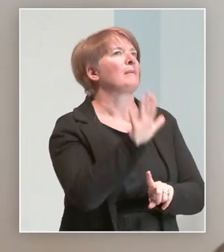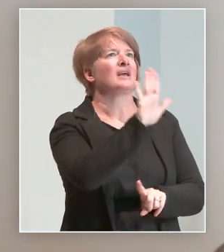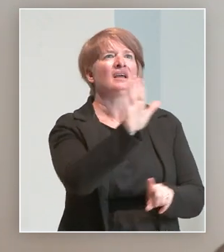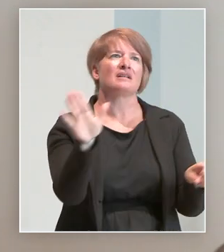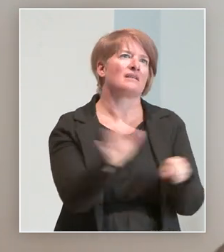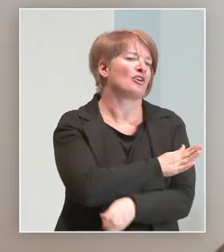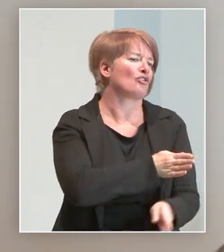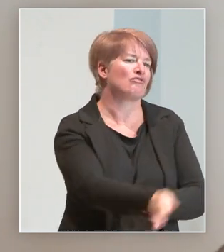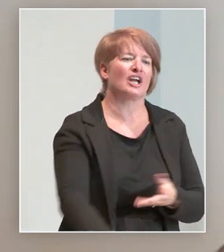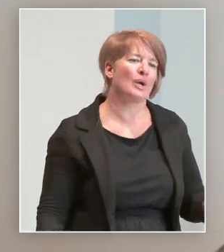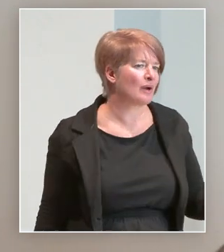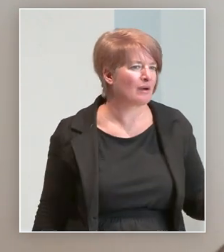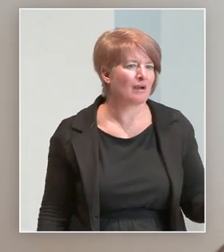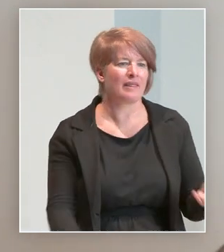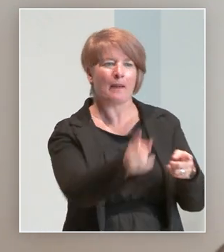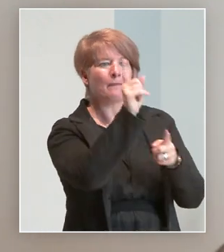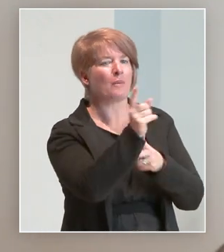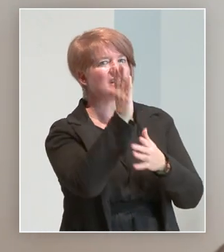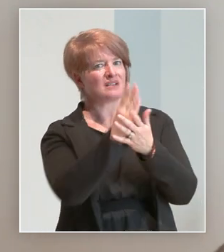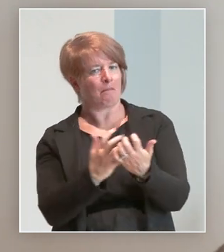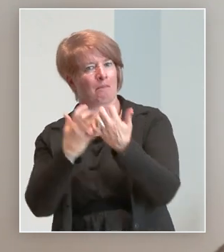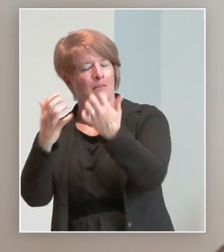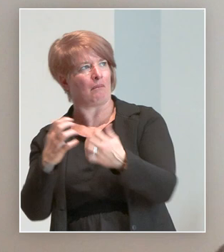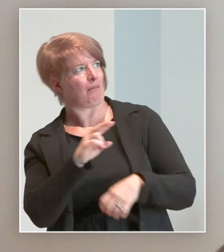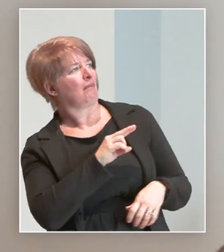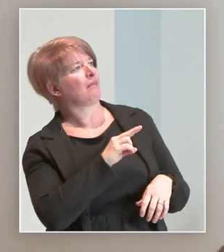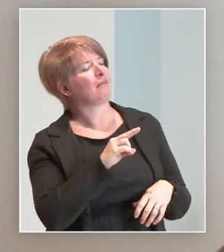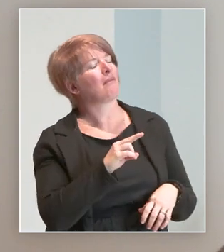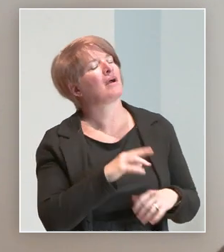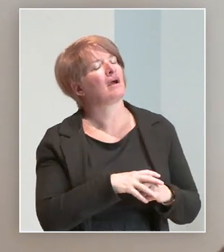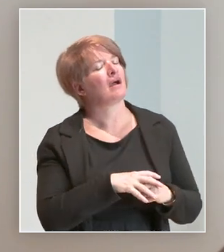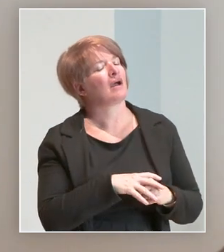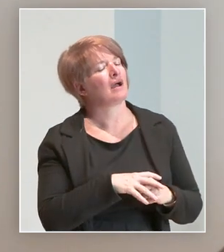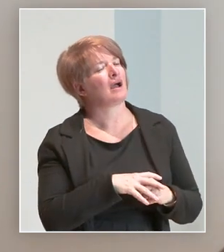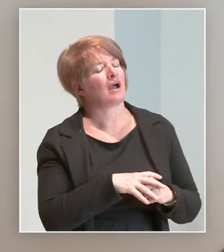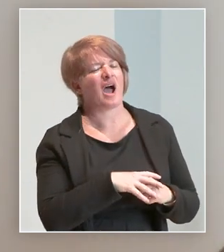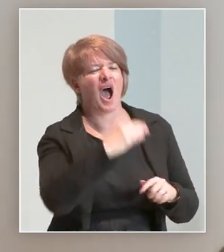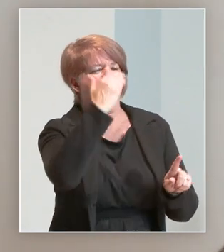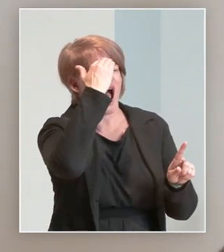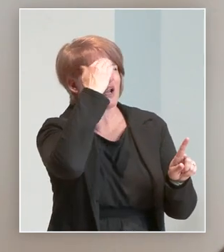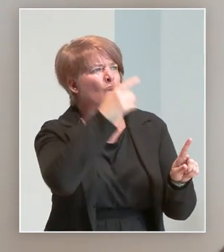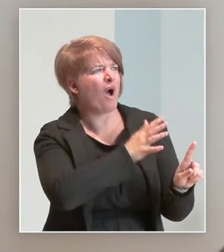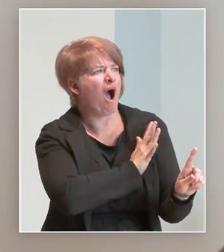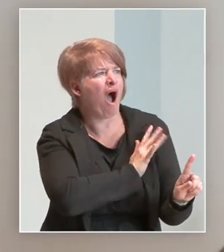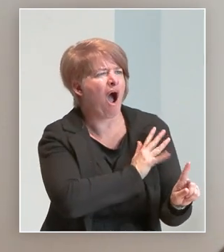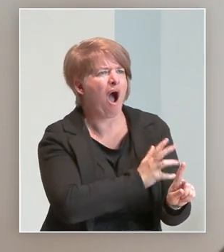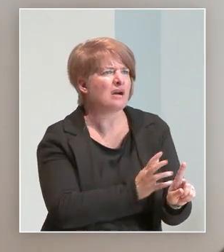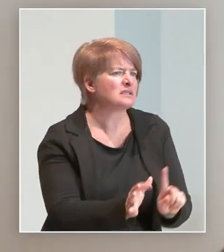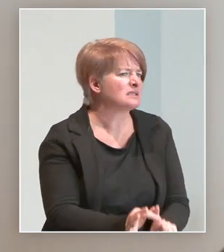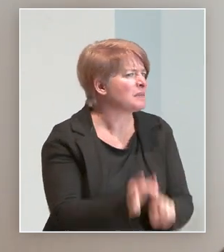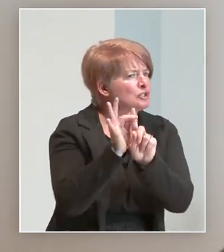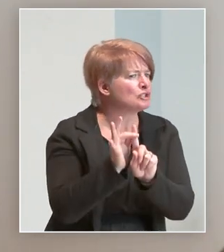career. A moment in which some audience members stated that they knew they were in the presence of something special.